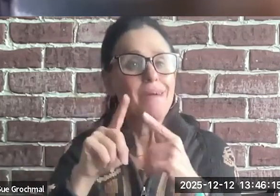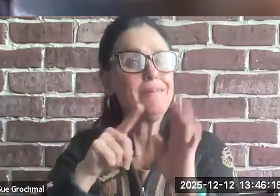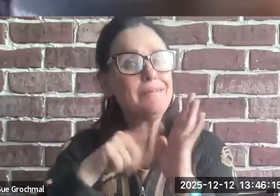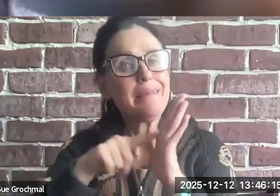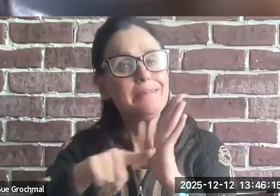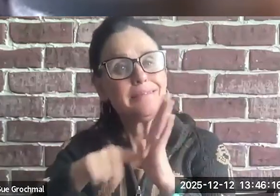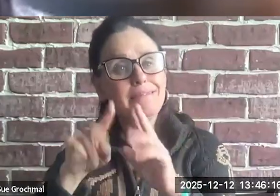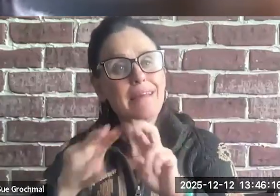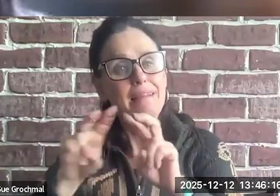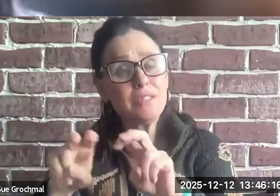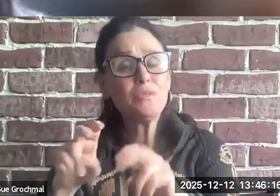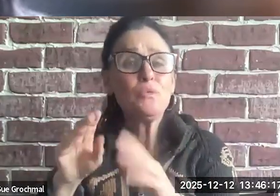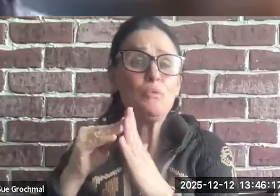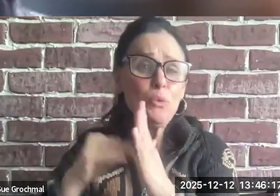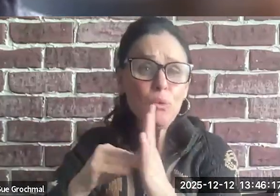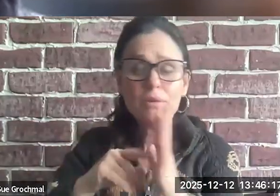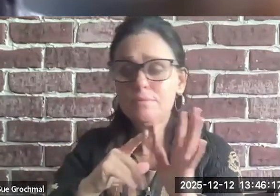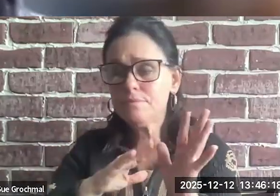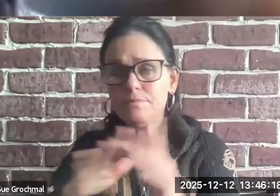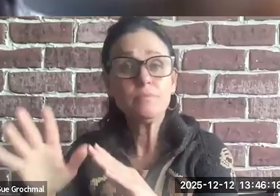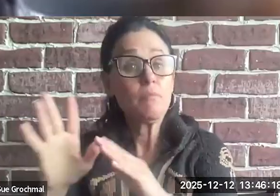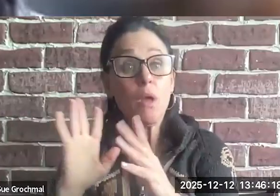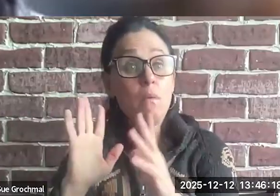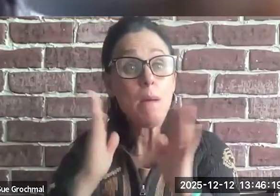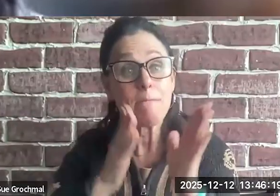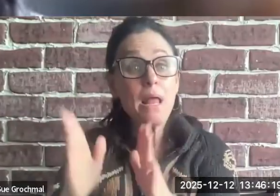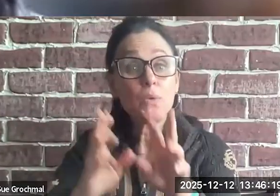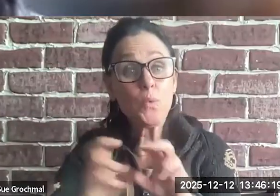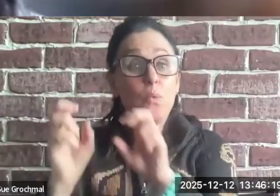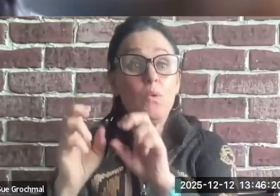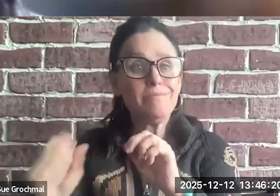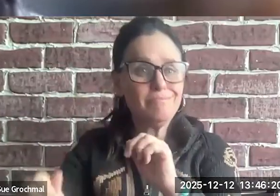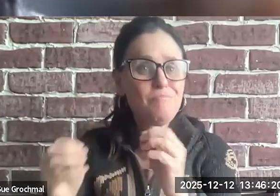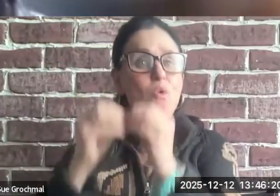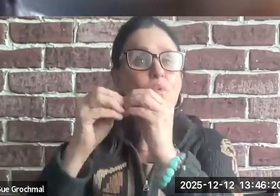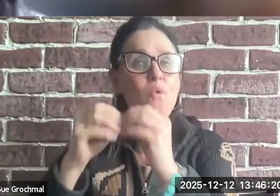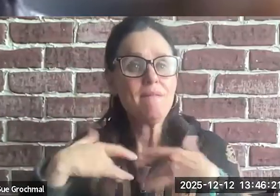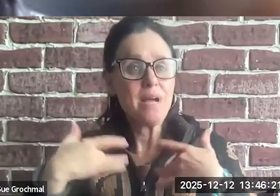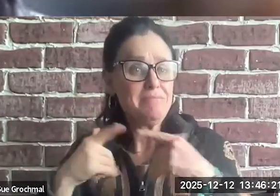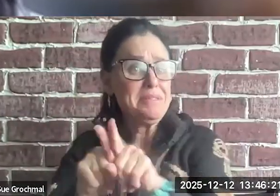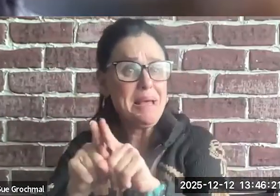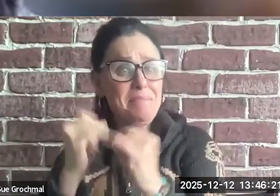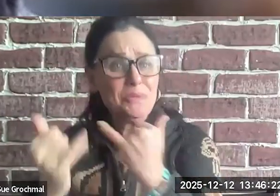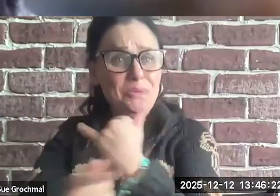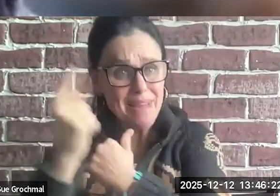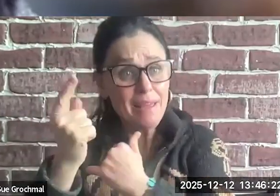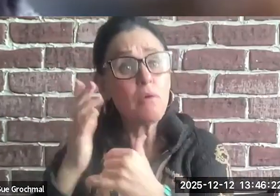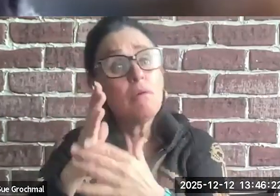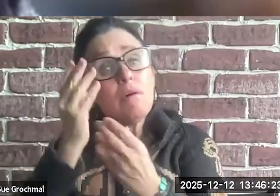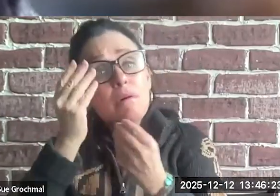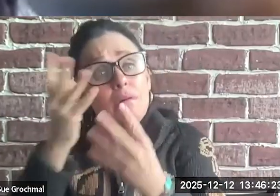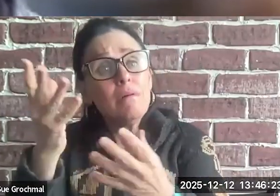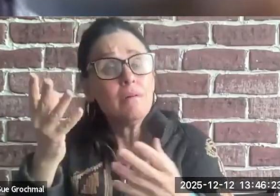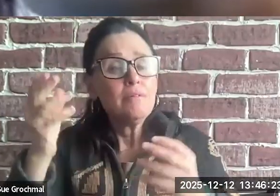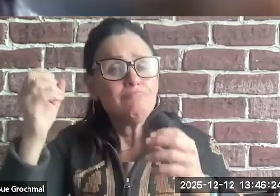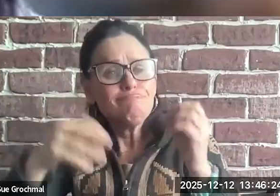the reporting. But we do plan to hold additional events such as this, to share case